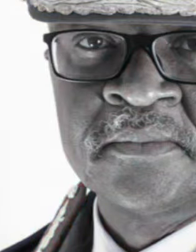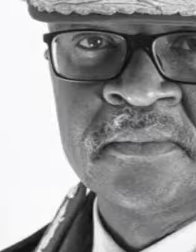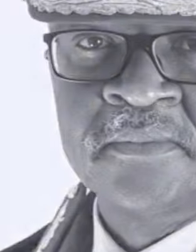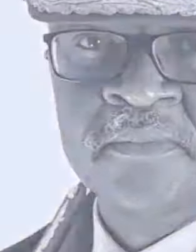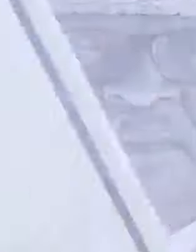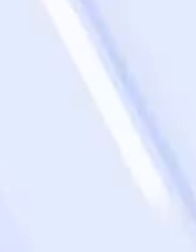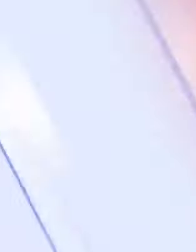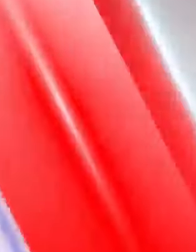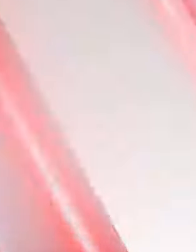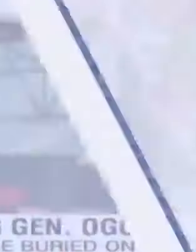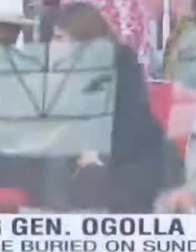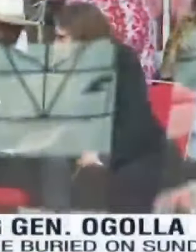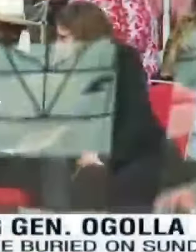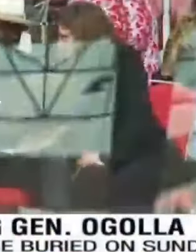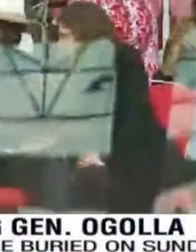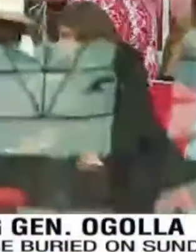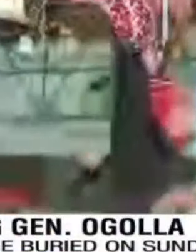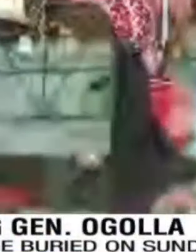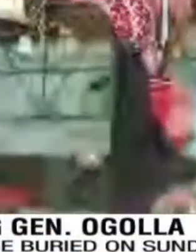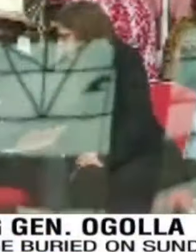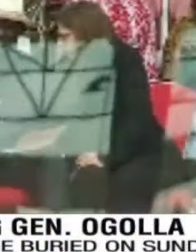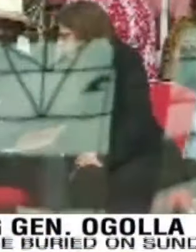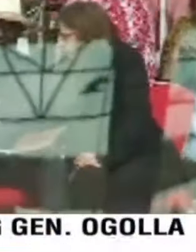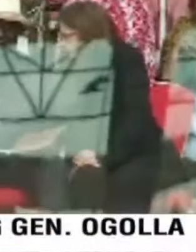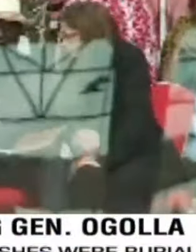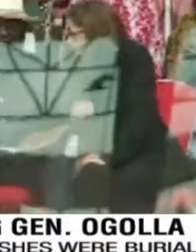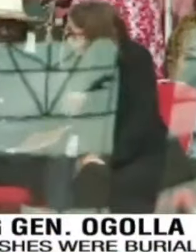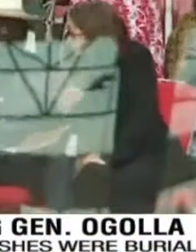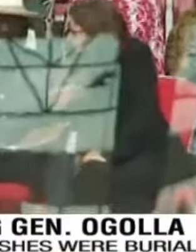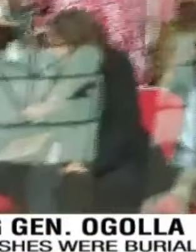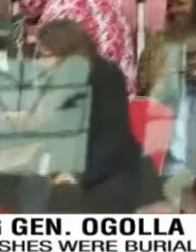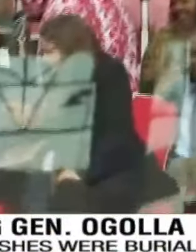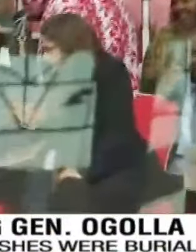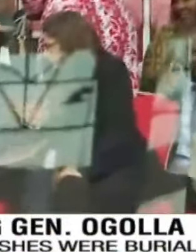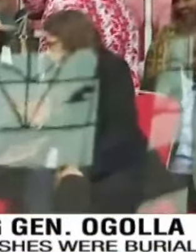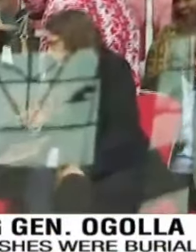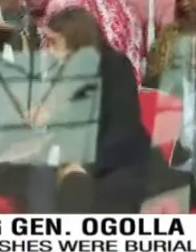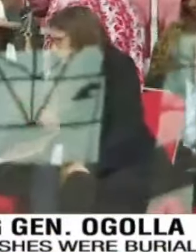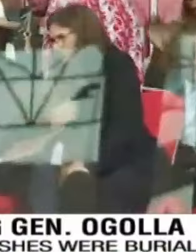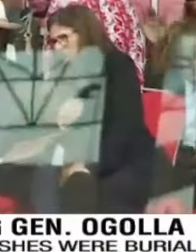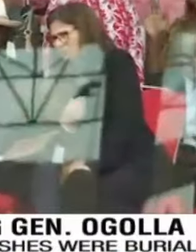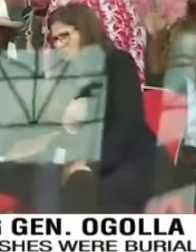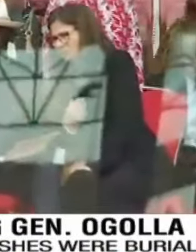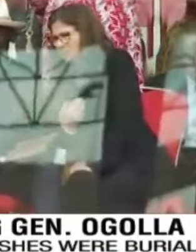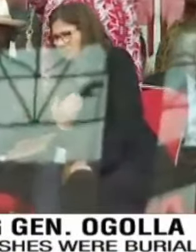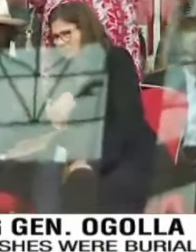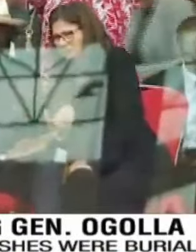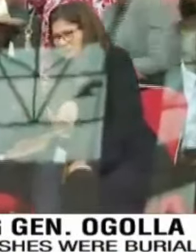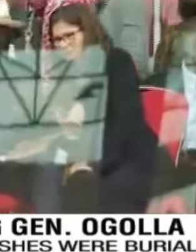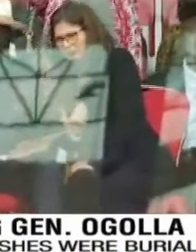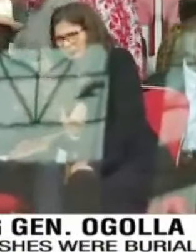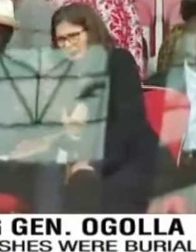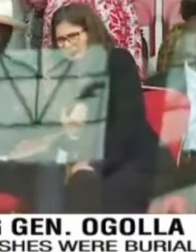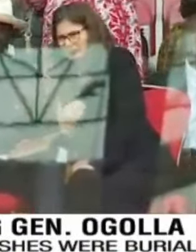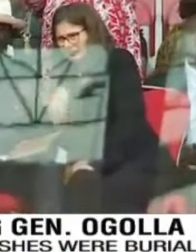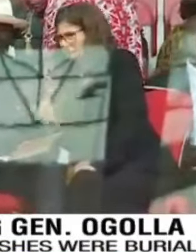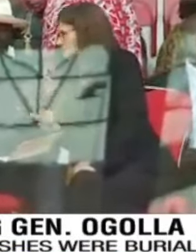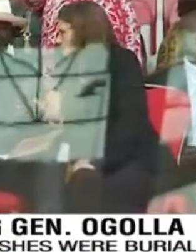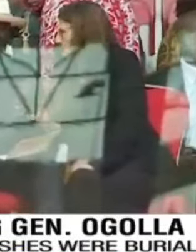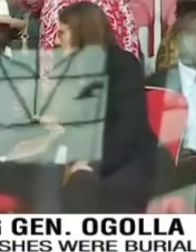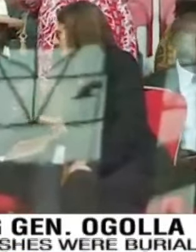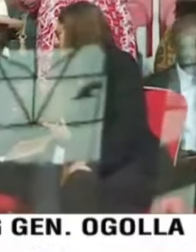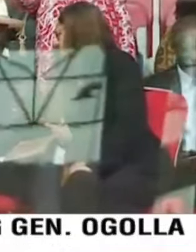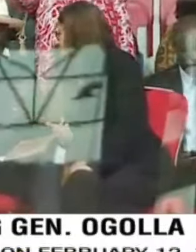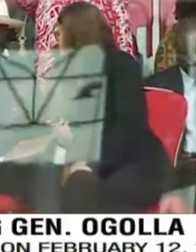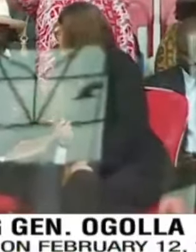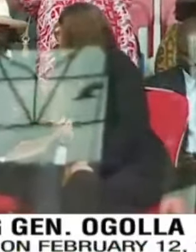level patriotism and professionalism, as well as personal discipline, integrity, and honor. Kenyans will